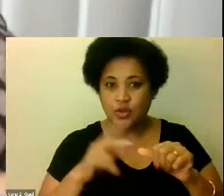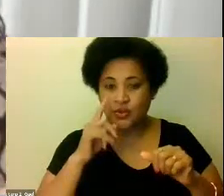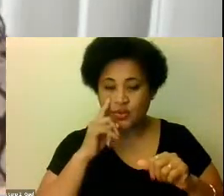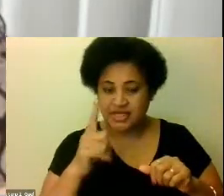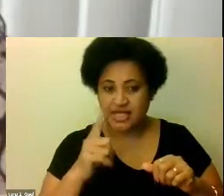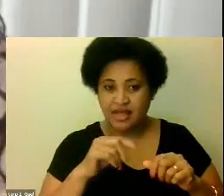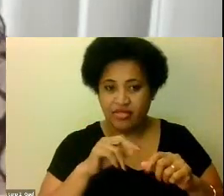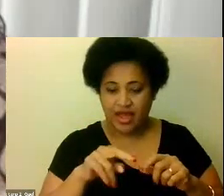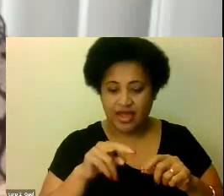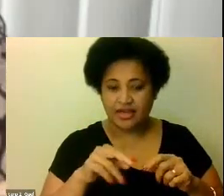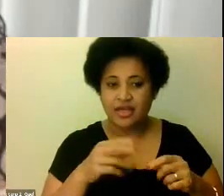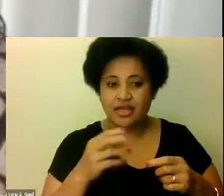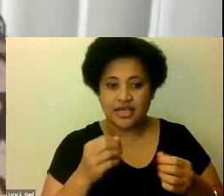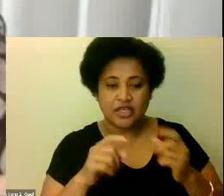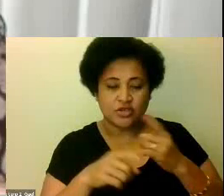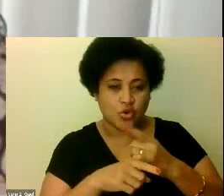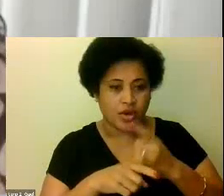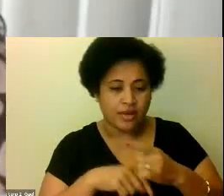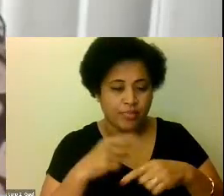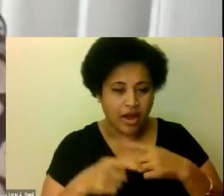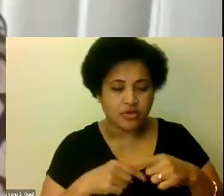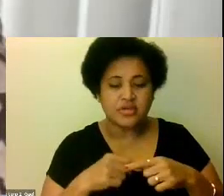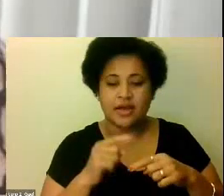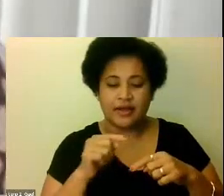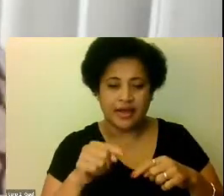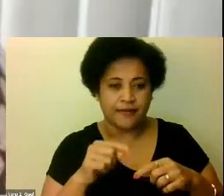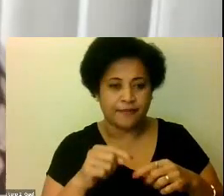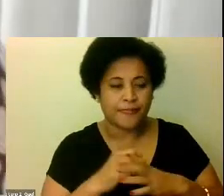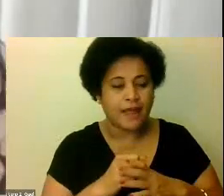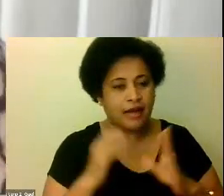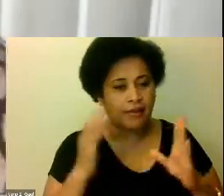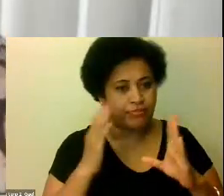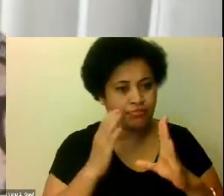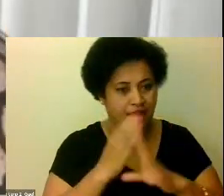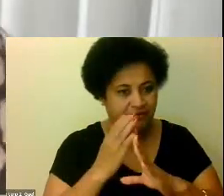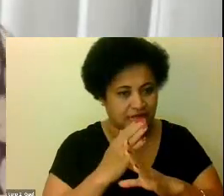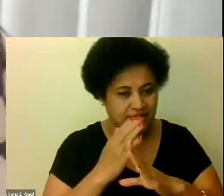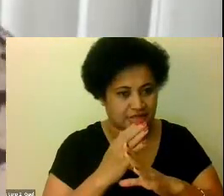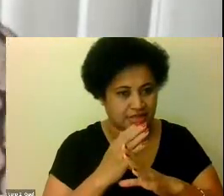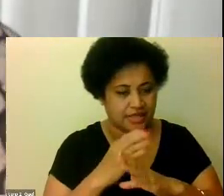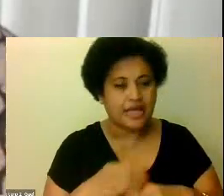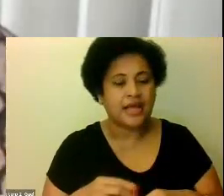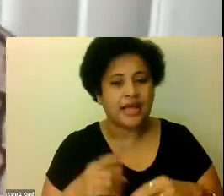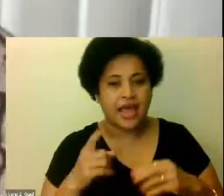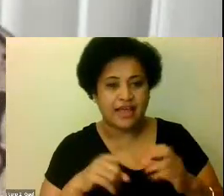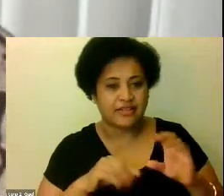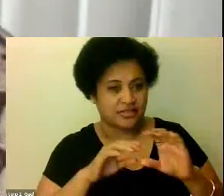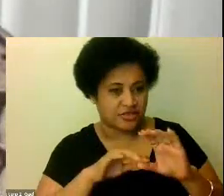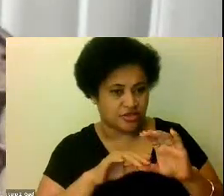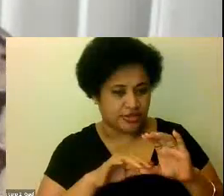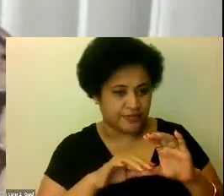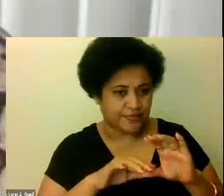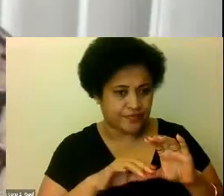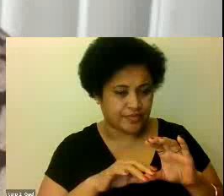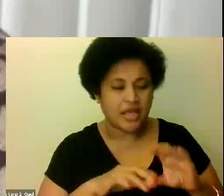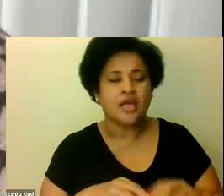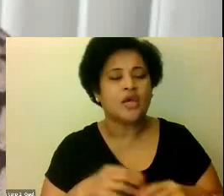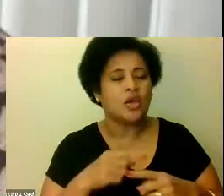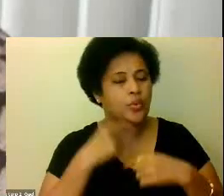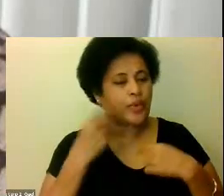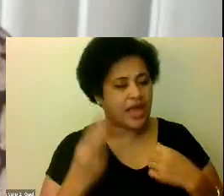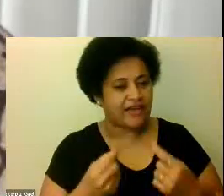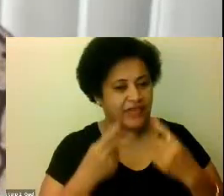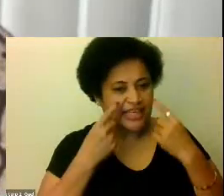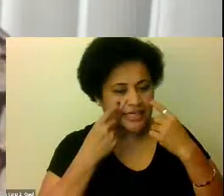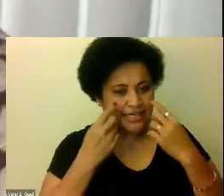gender aspects of, sort of digitized economy and, as they move towards. In fact, they do have an indicator and,